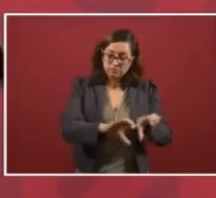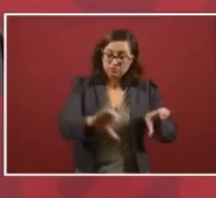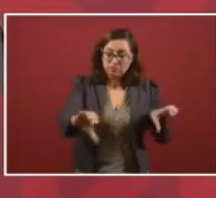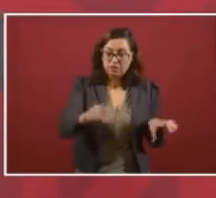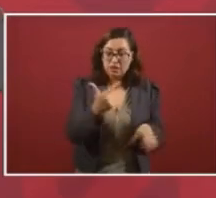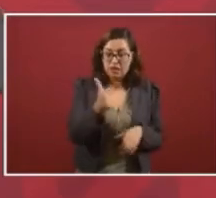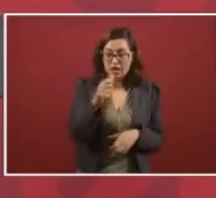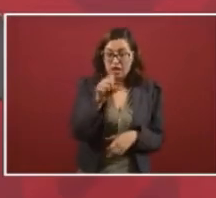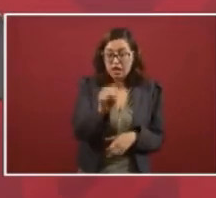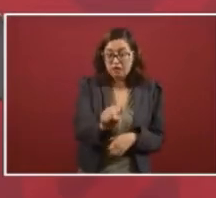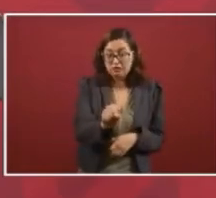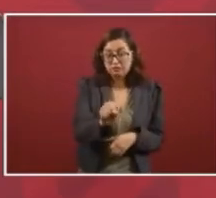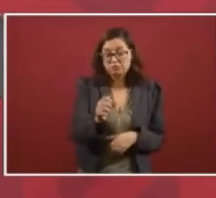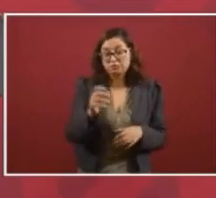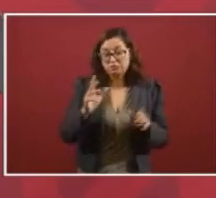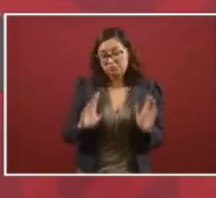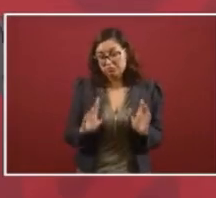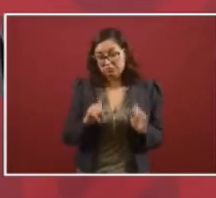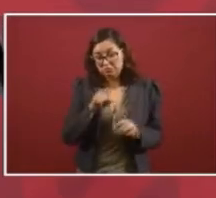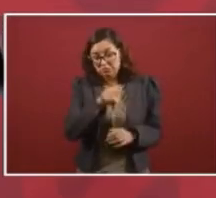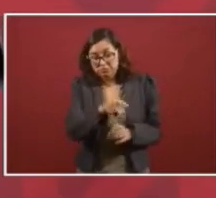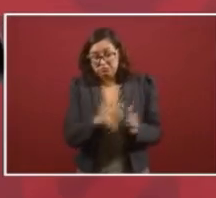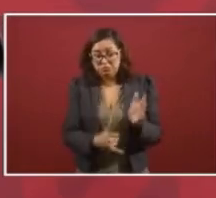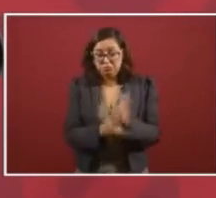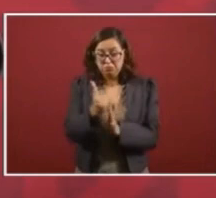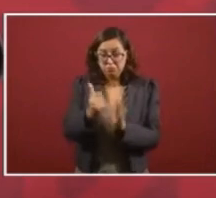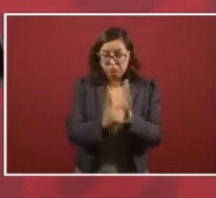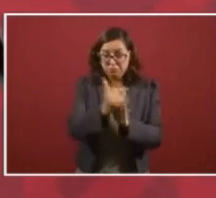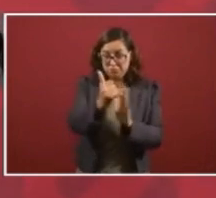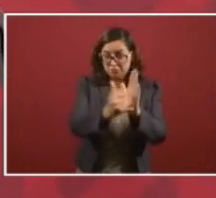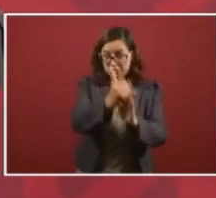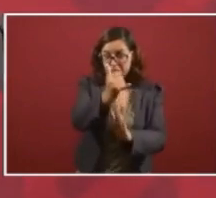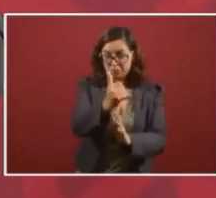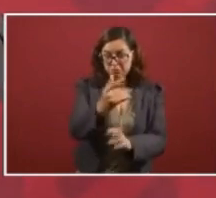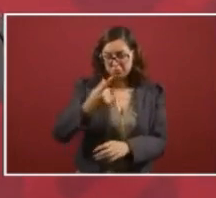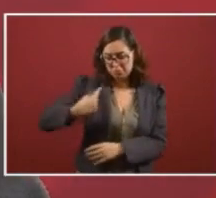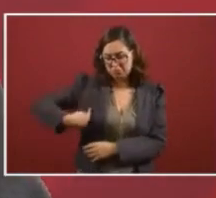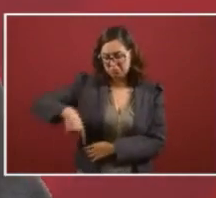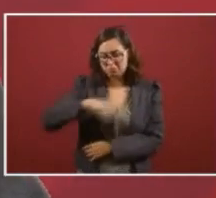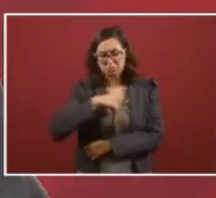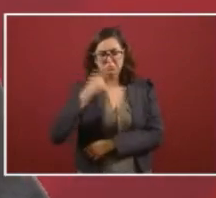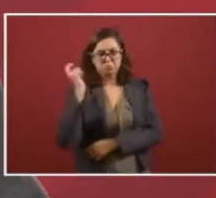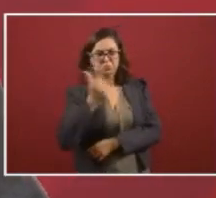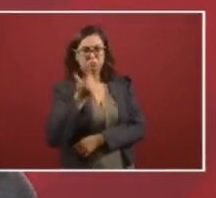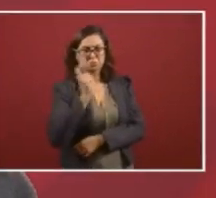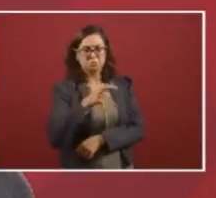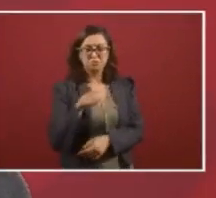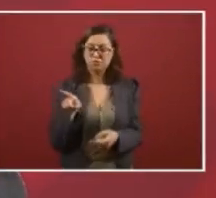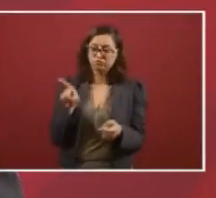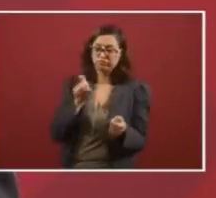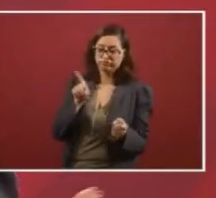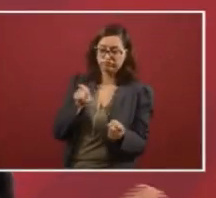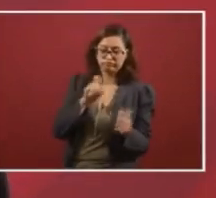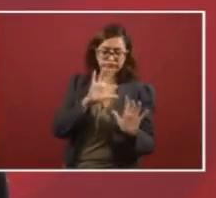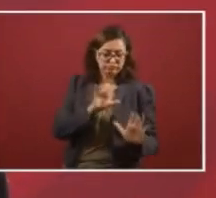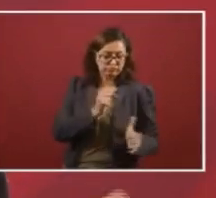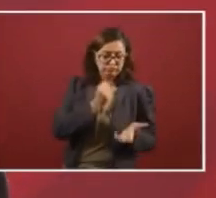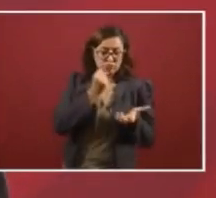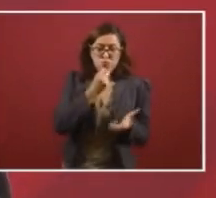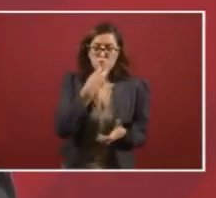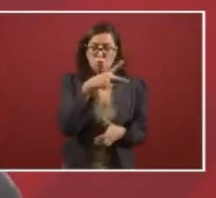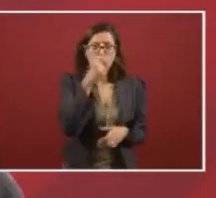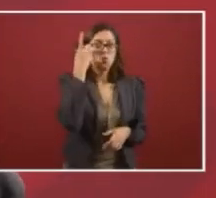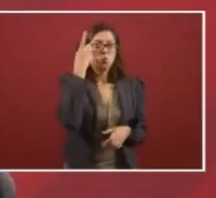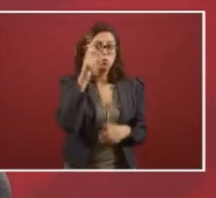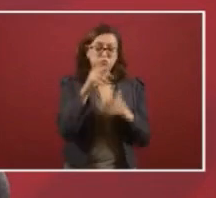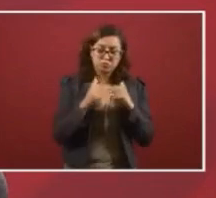And these that have their interest, it gives them the opportunity to have an investment in the